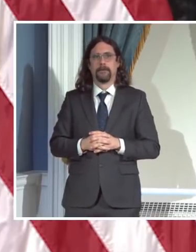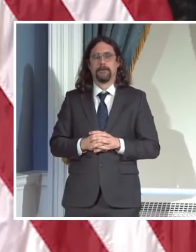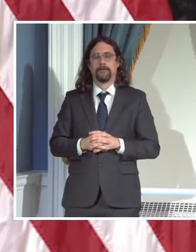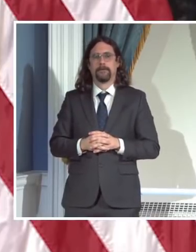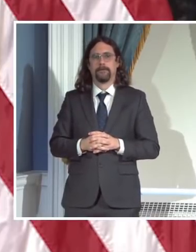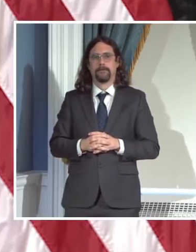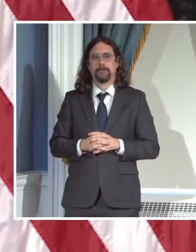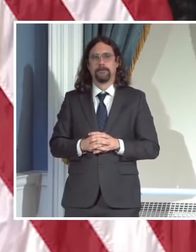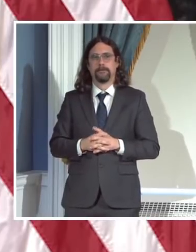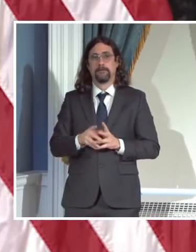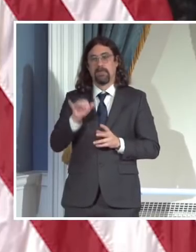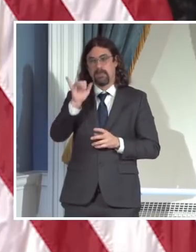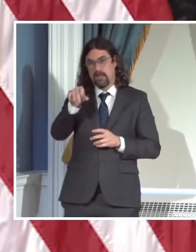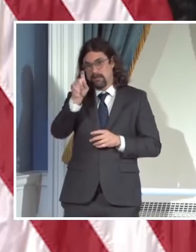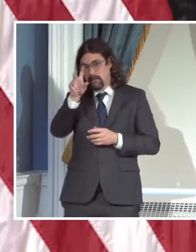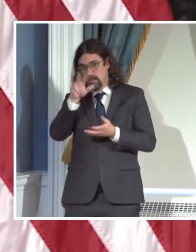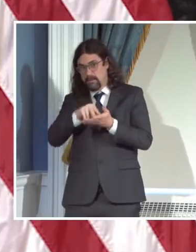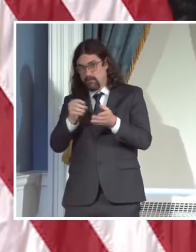next week.